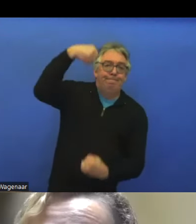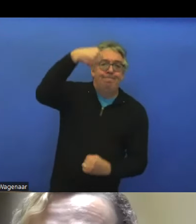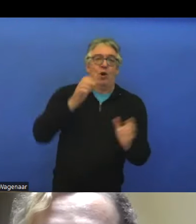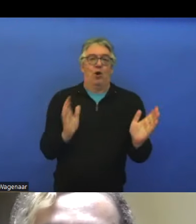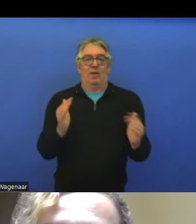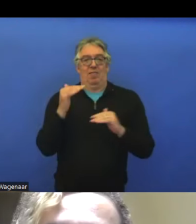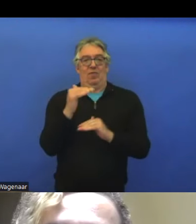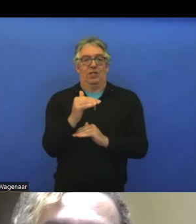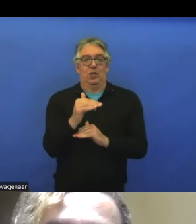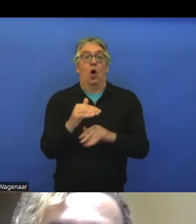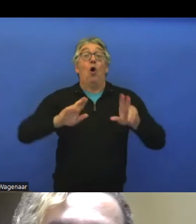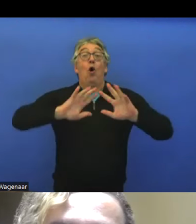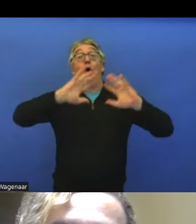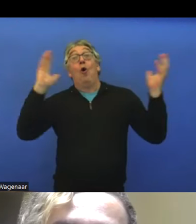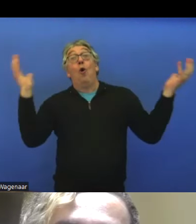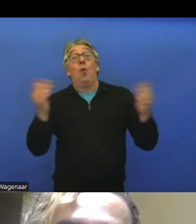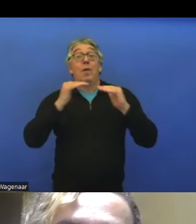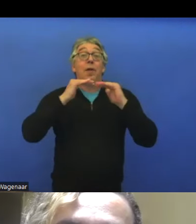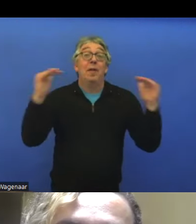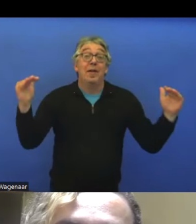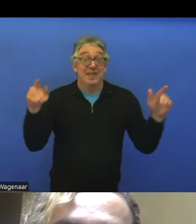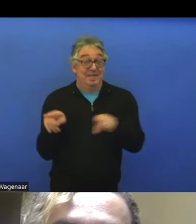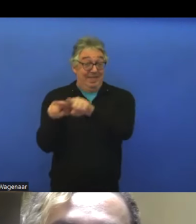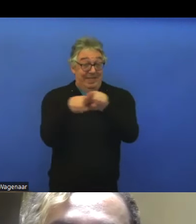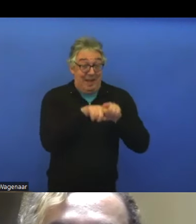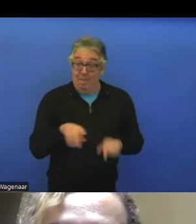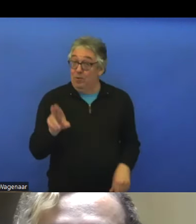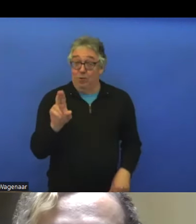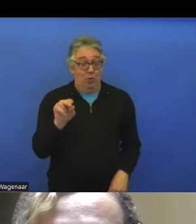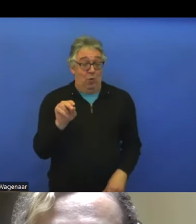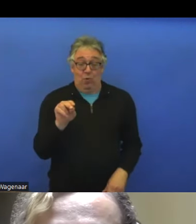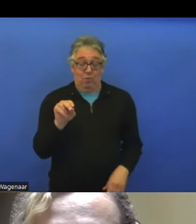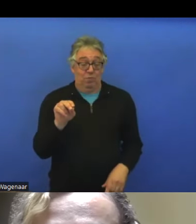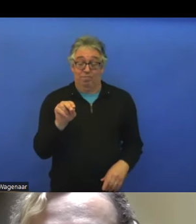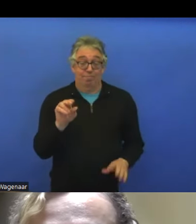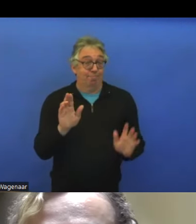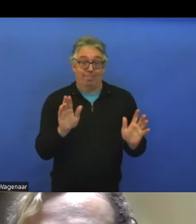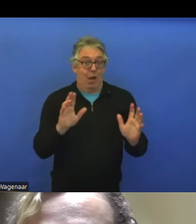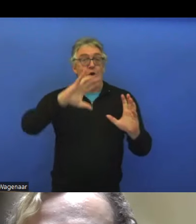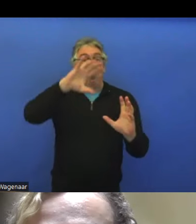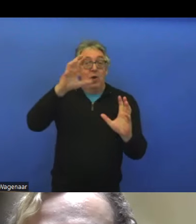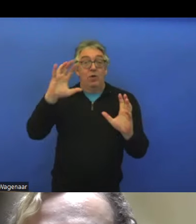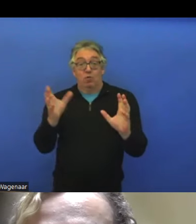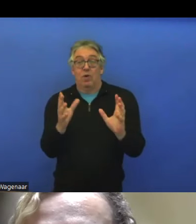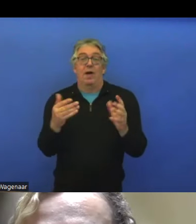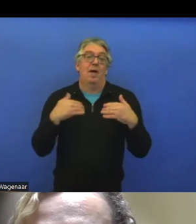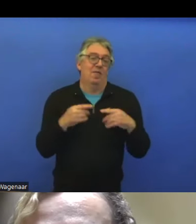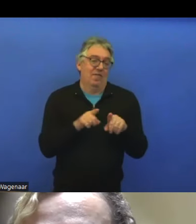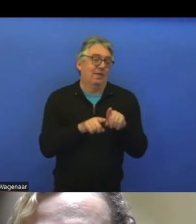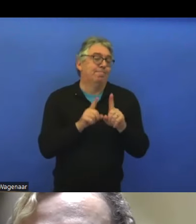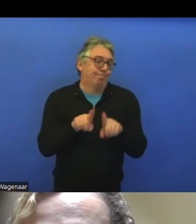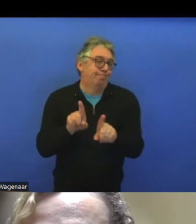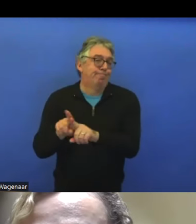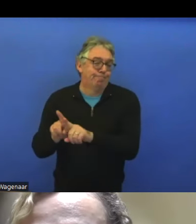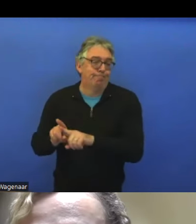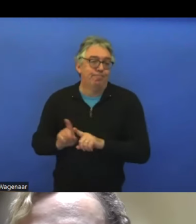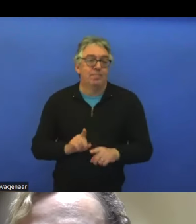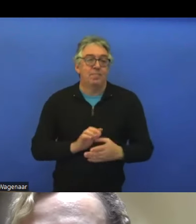They're not universal. The broader definition were